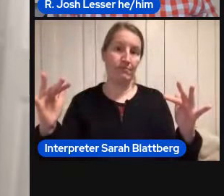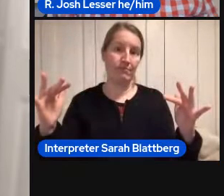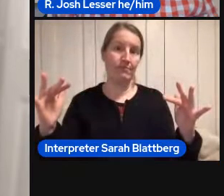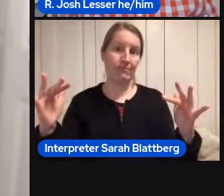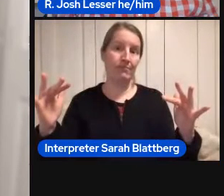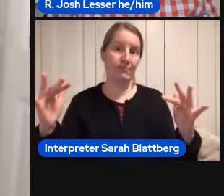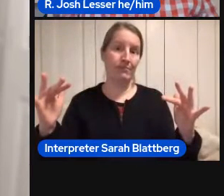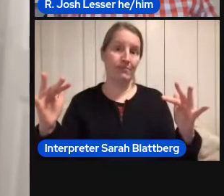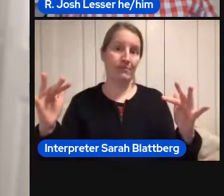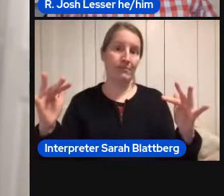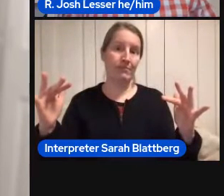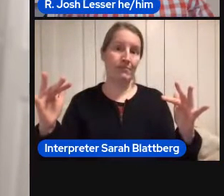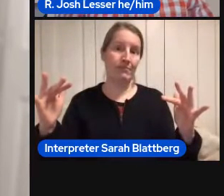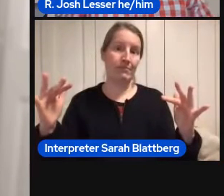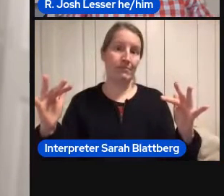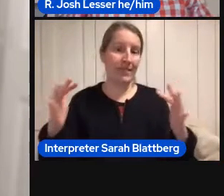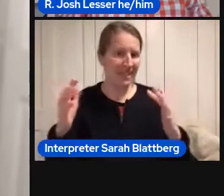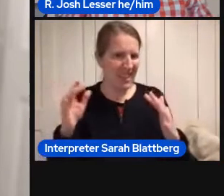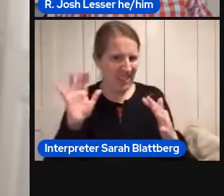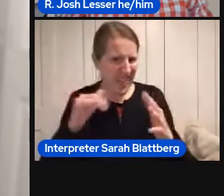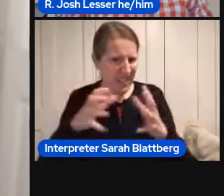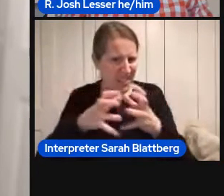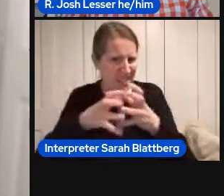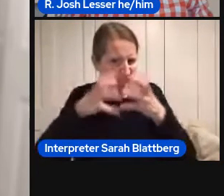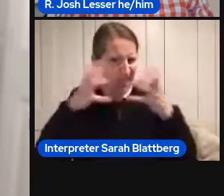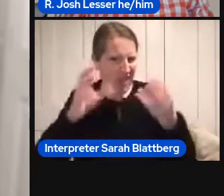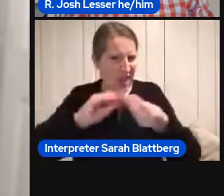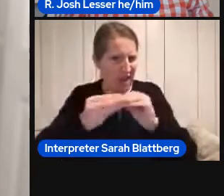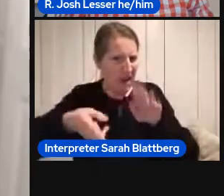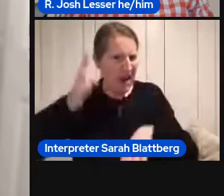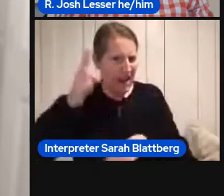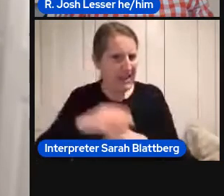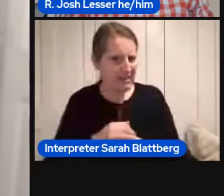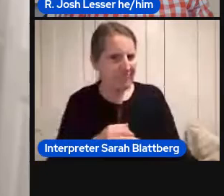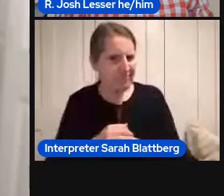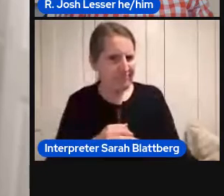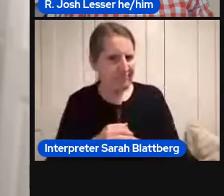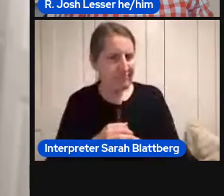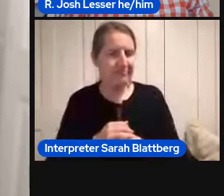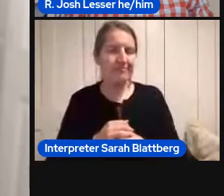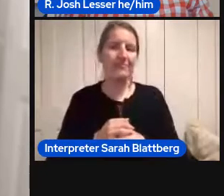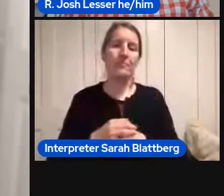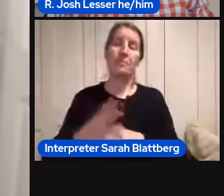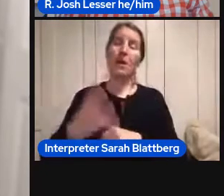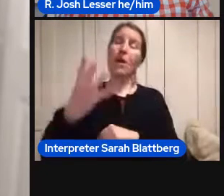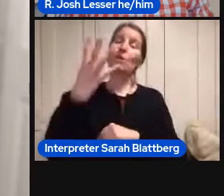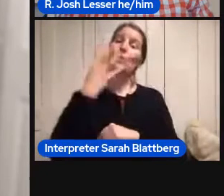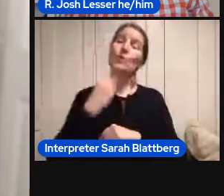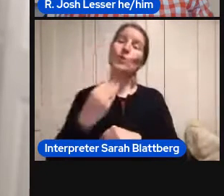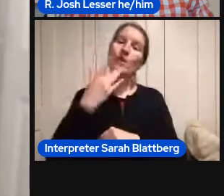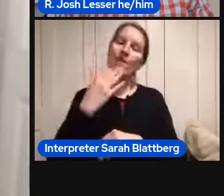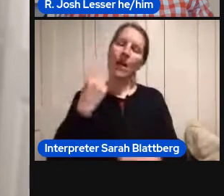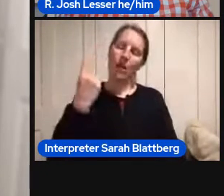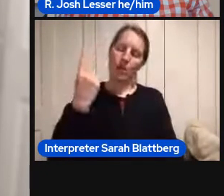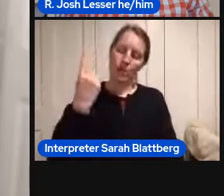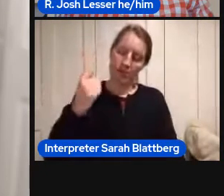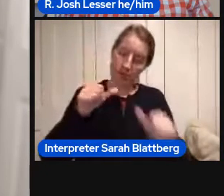So that's a lot of people. Yet, Jews of color